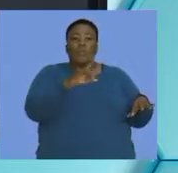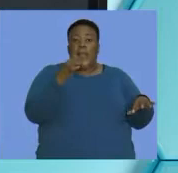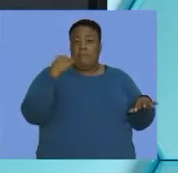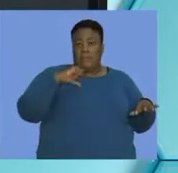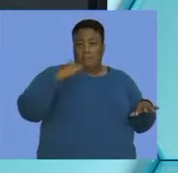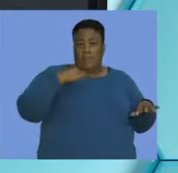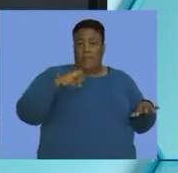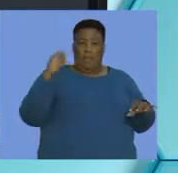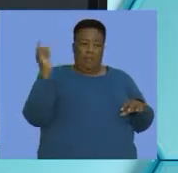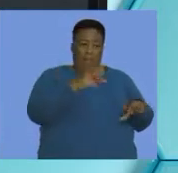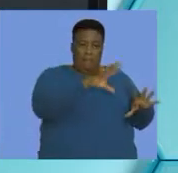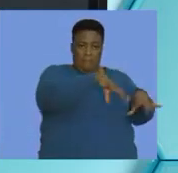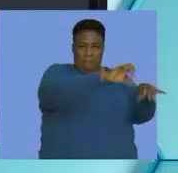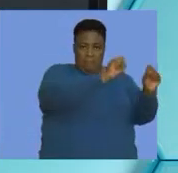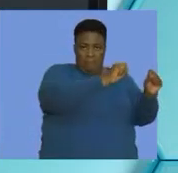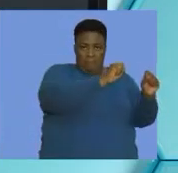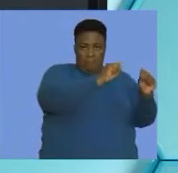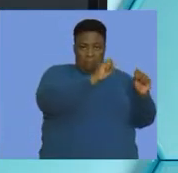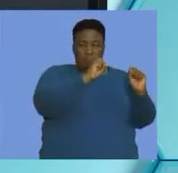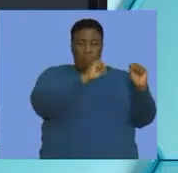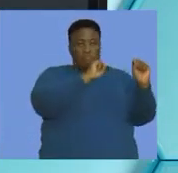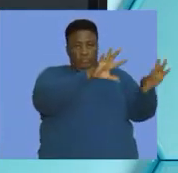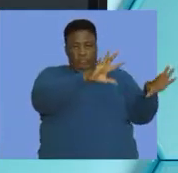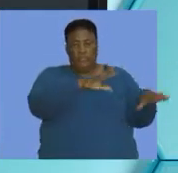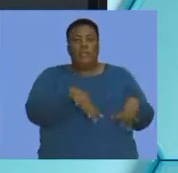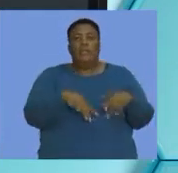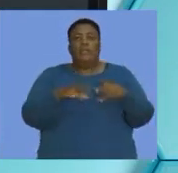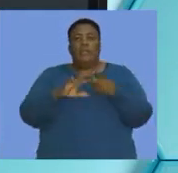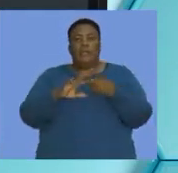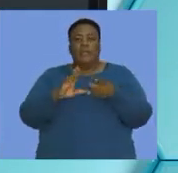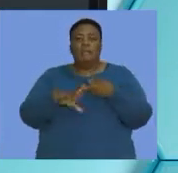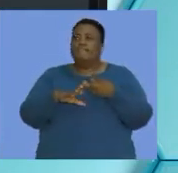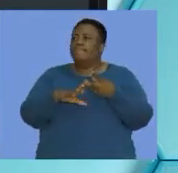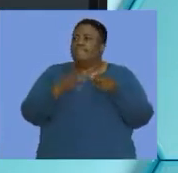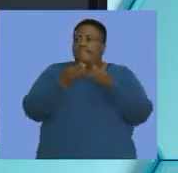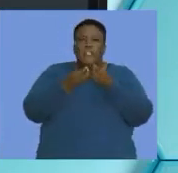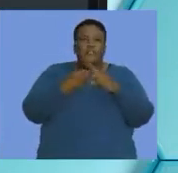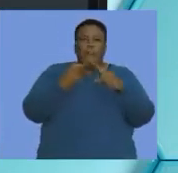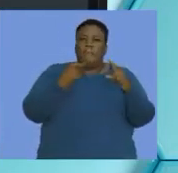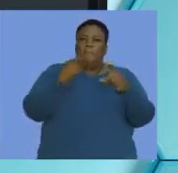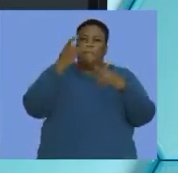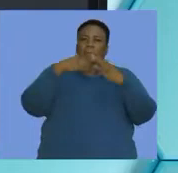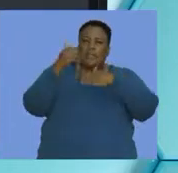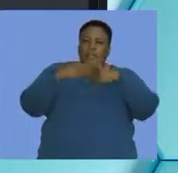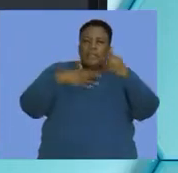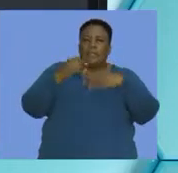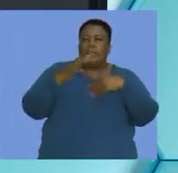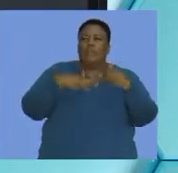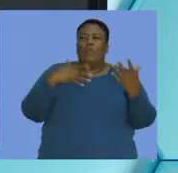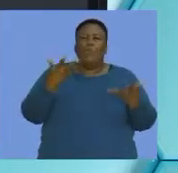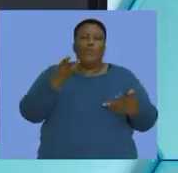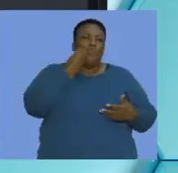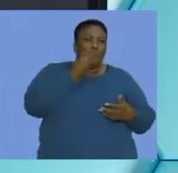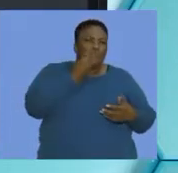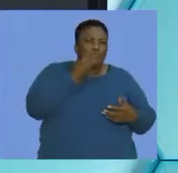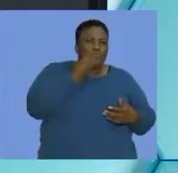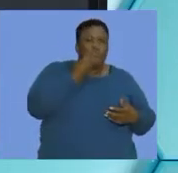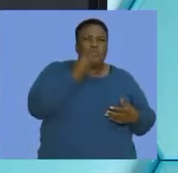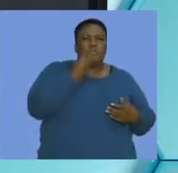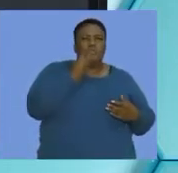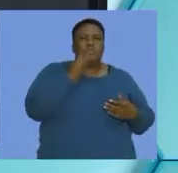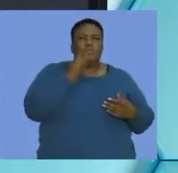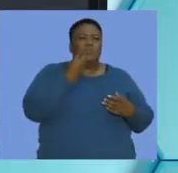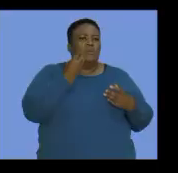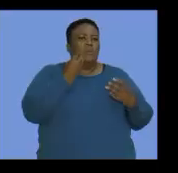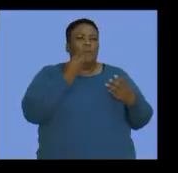away, that's waste. Waste from buildings, waste from the consumption of food are all regarded as solid